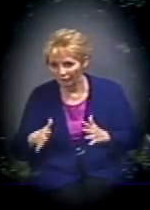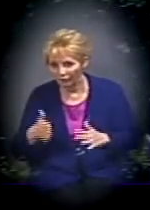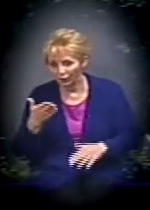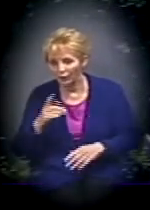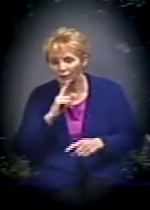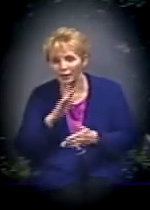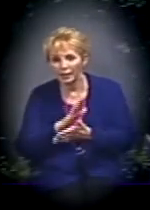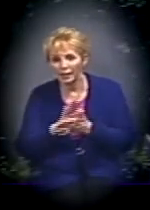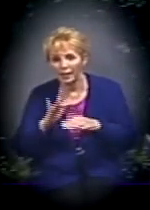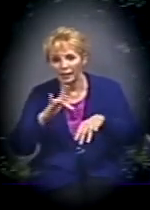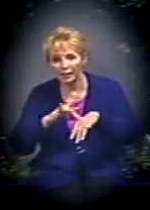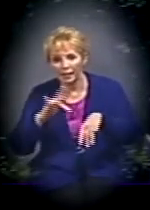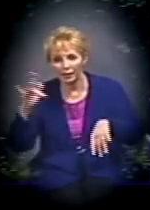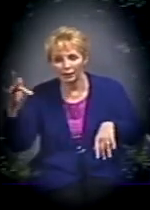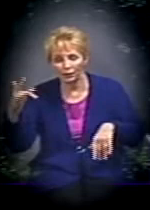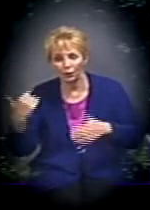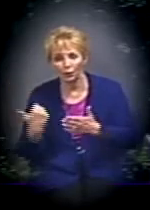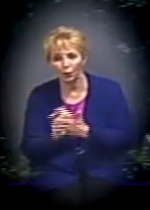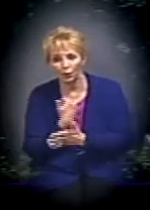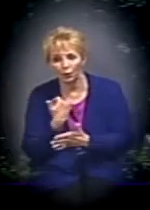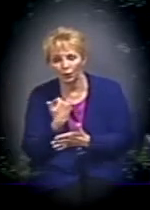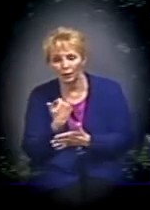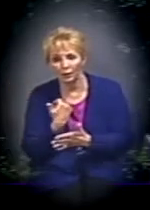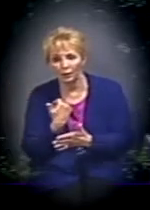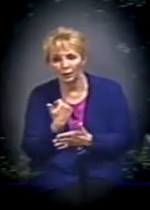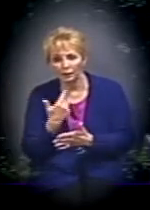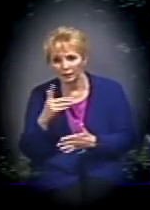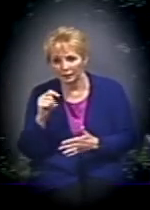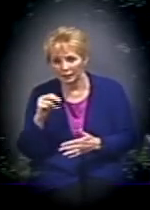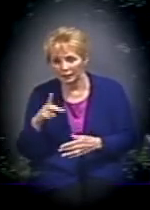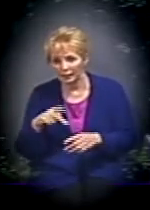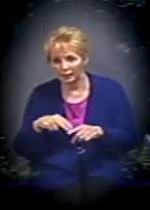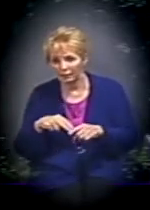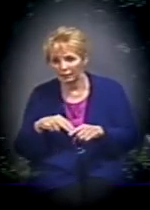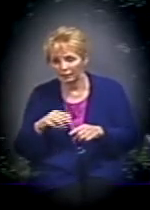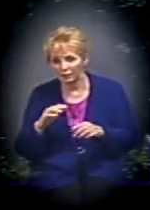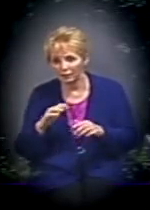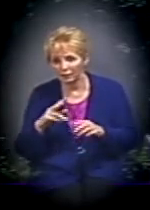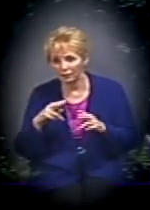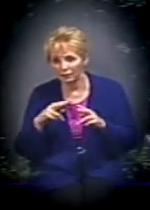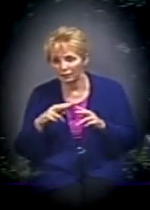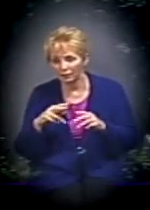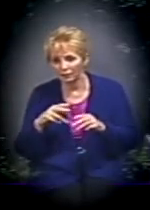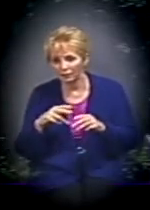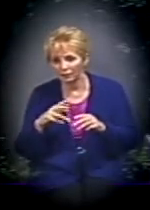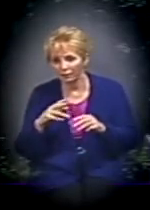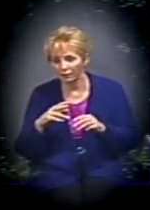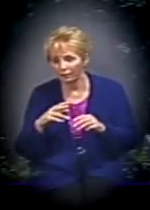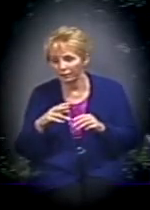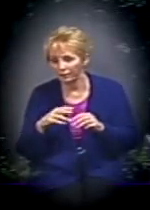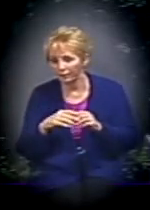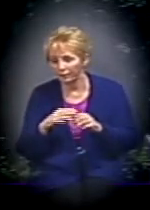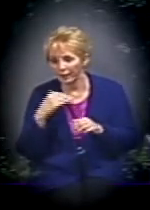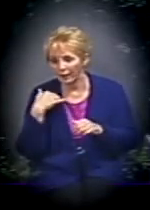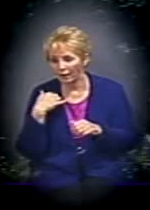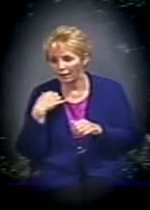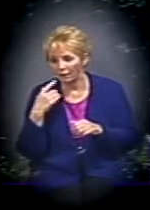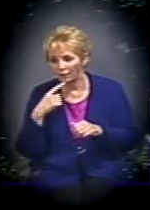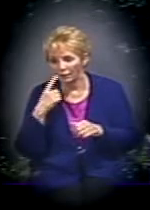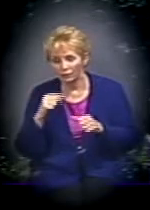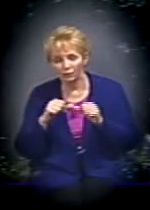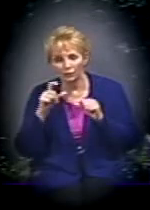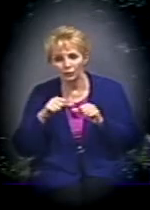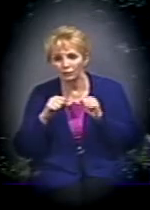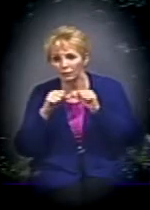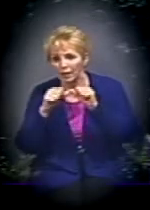a nice, glossy, brand new, tight tank. The coating is very tight. It's going to hold up for